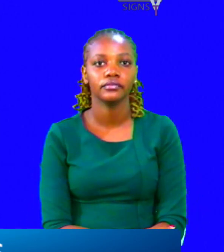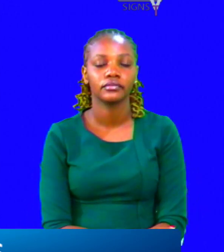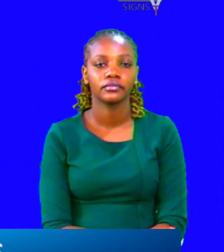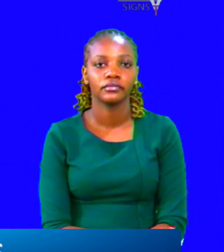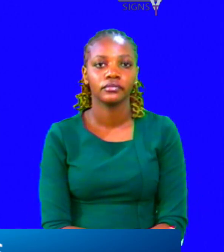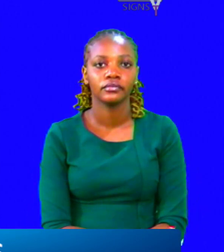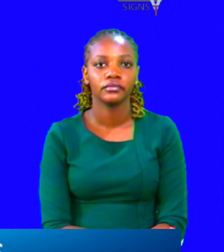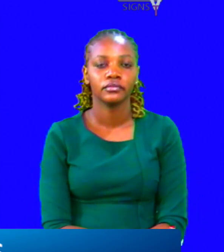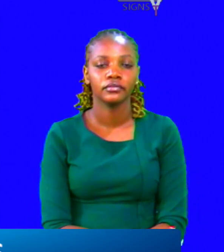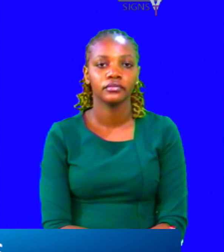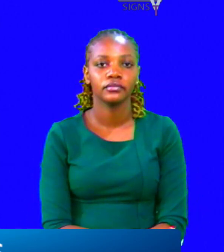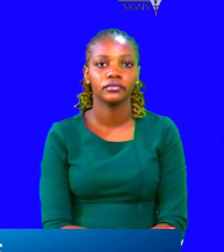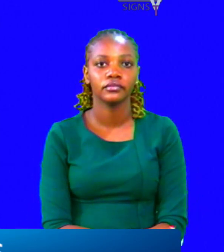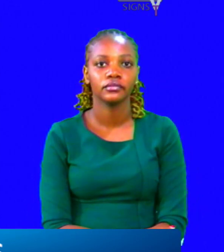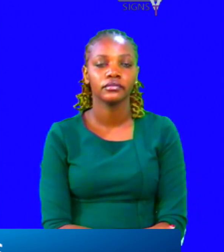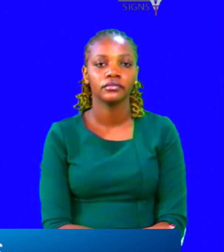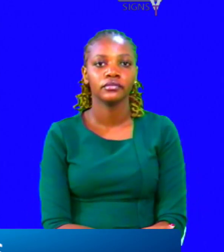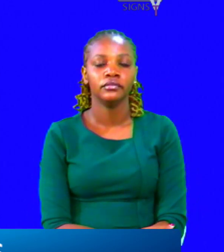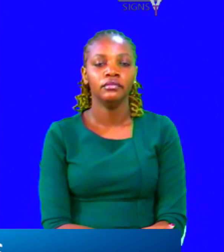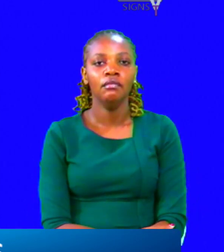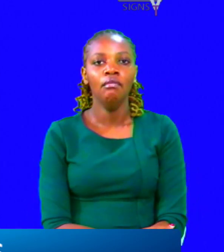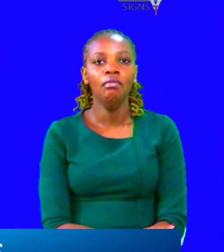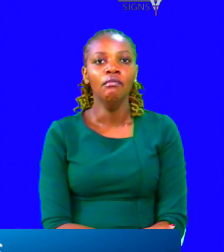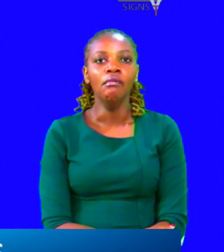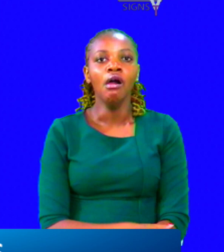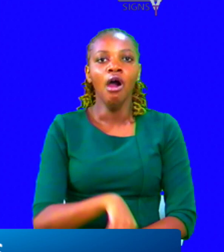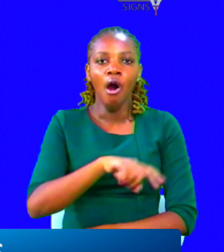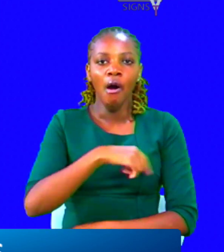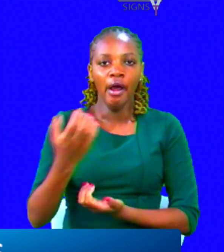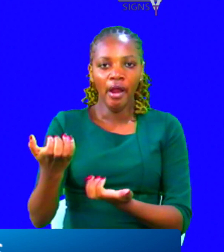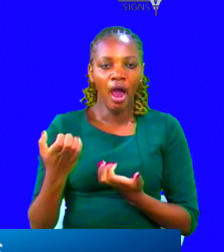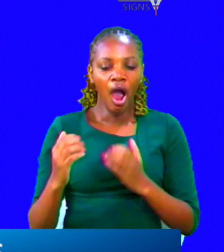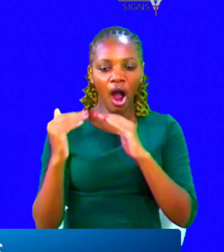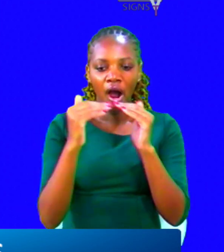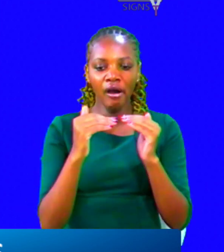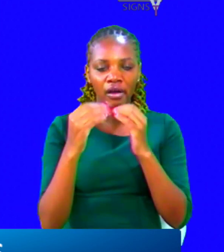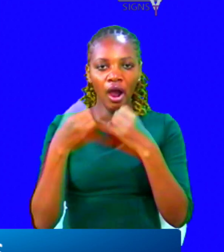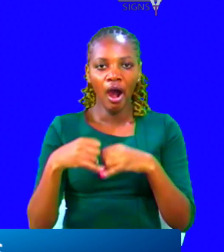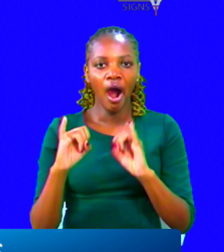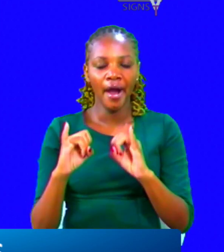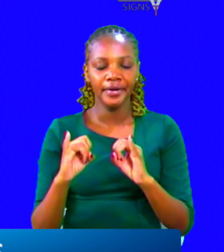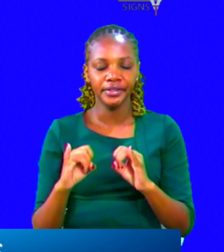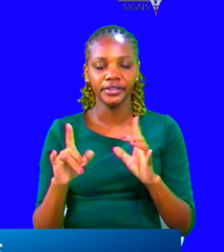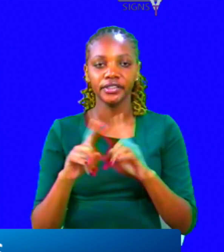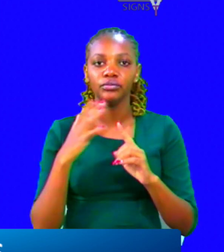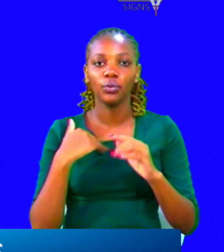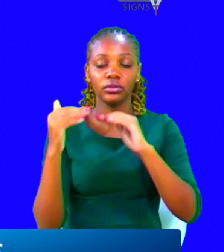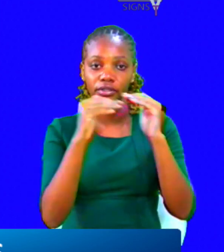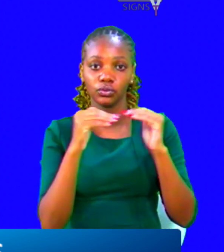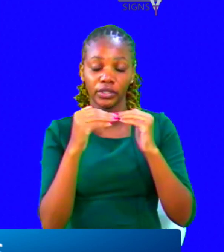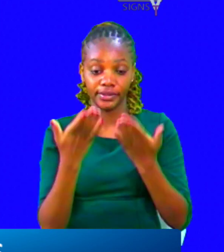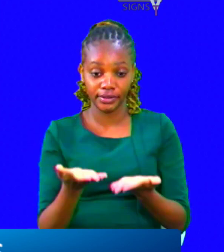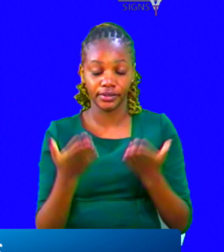If these people can't defend their affidavits, then the affidavits be struck off the records. We need a fair trial, and we need